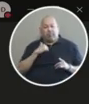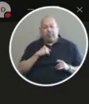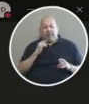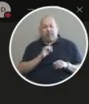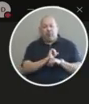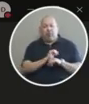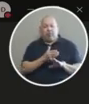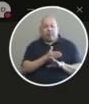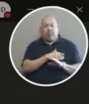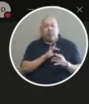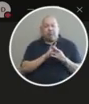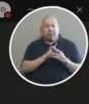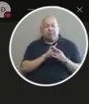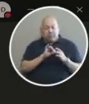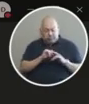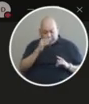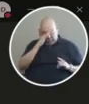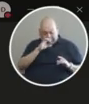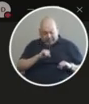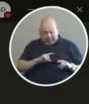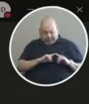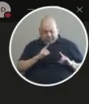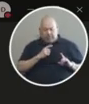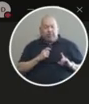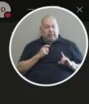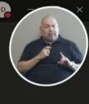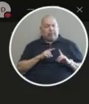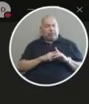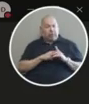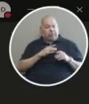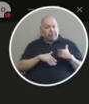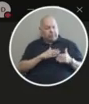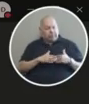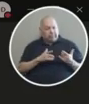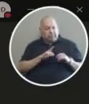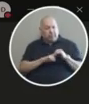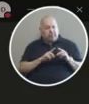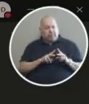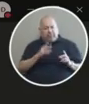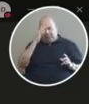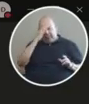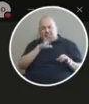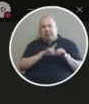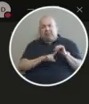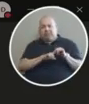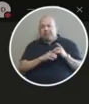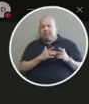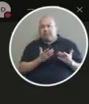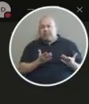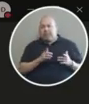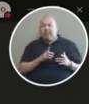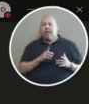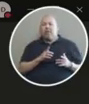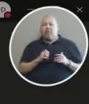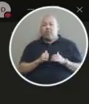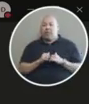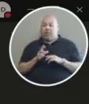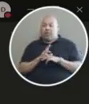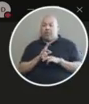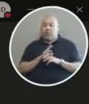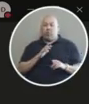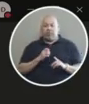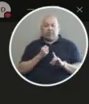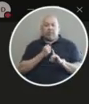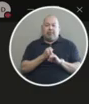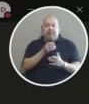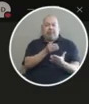business with before in the past, and we know that they could actually hit the ground running here in El Paso. They're very familiar with our market. Now, with the use of our